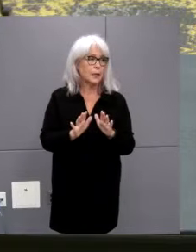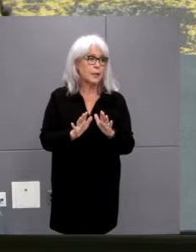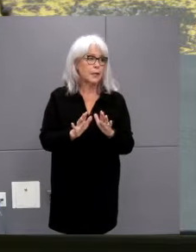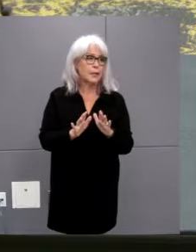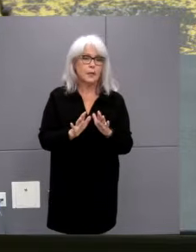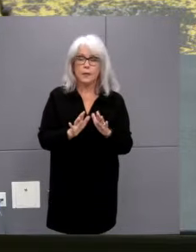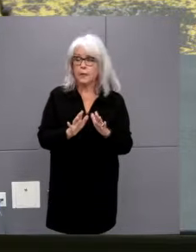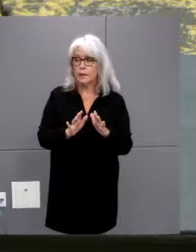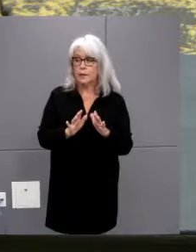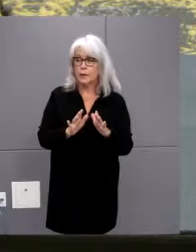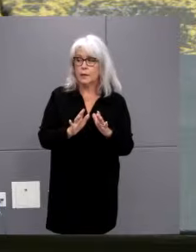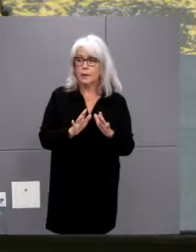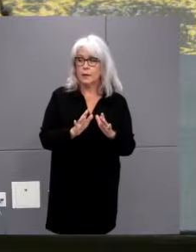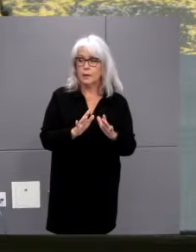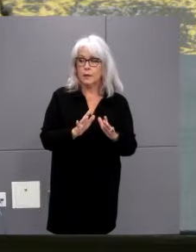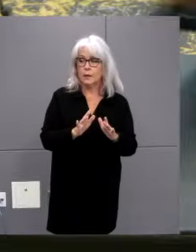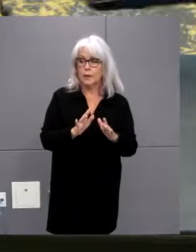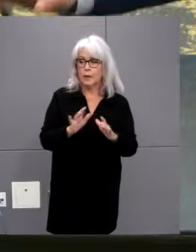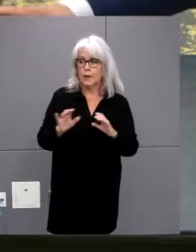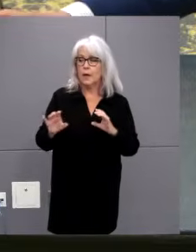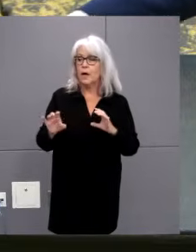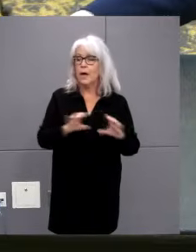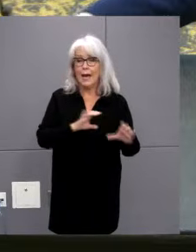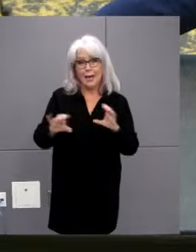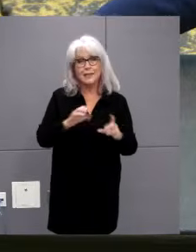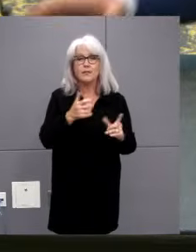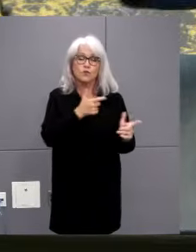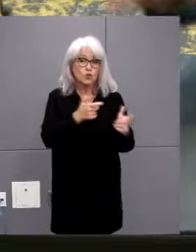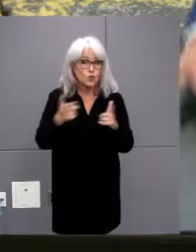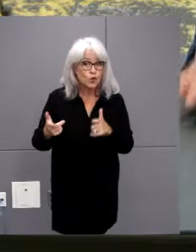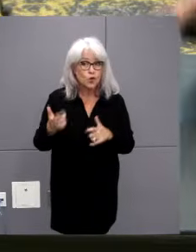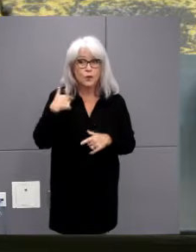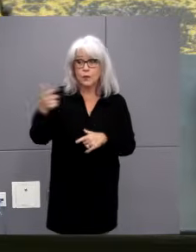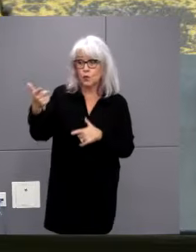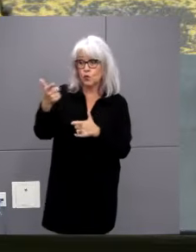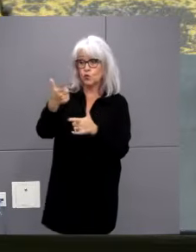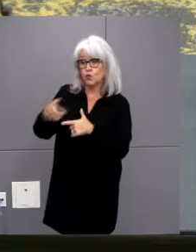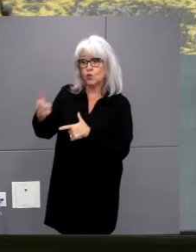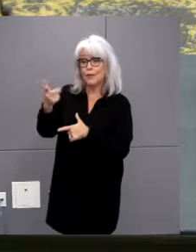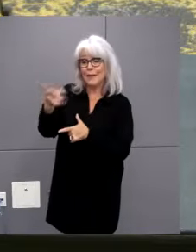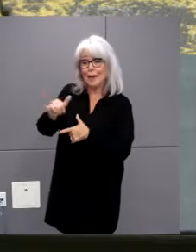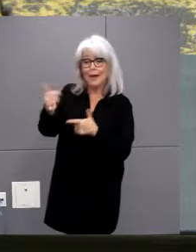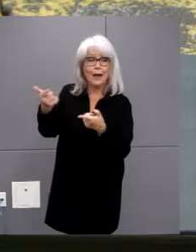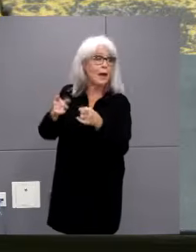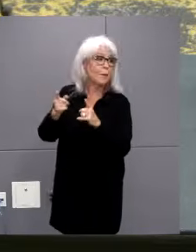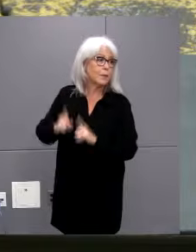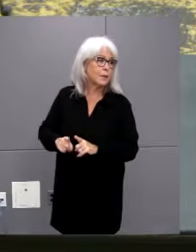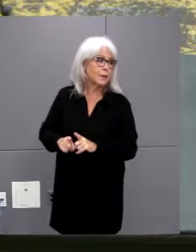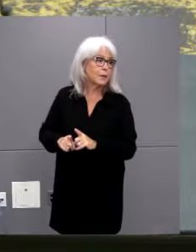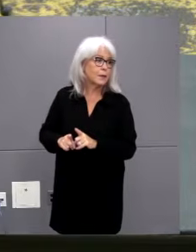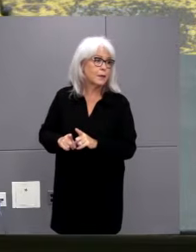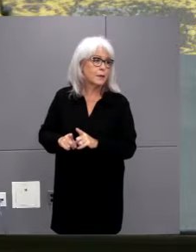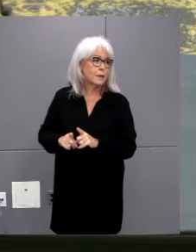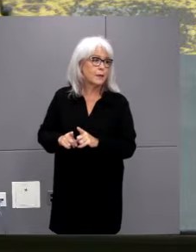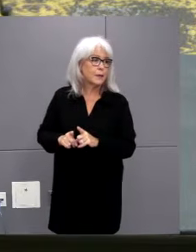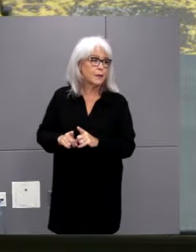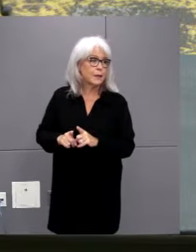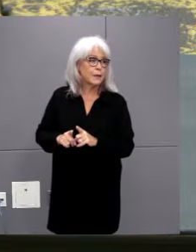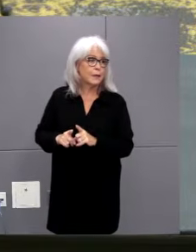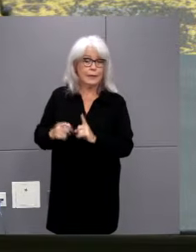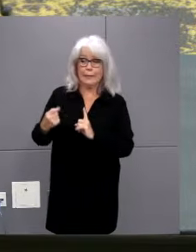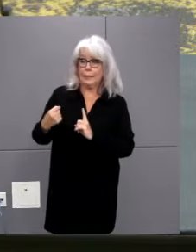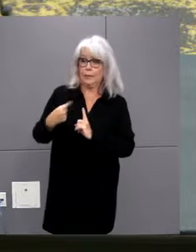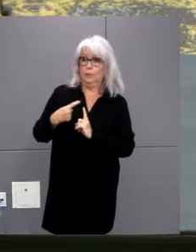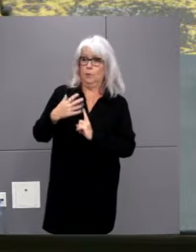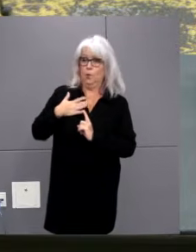assailants. You know, Michigan State University, that shooting that occurred, that really, I don't want to use the word triggered, but it set